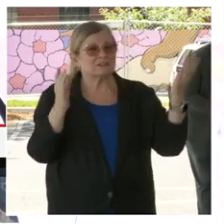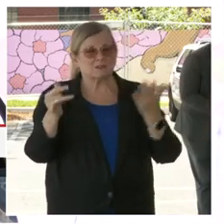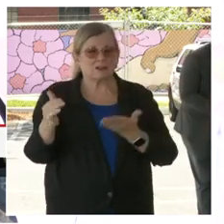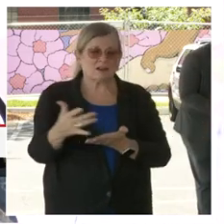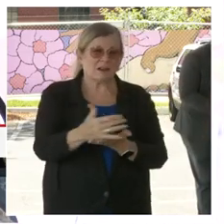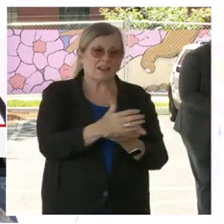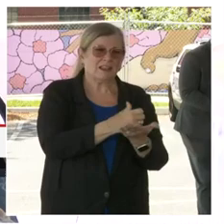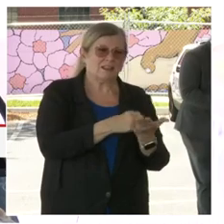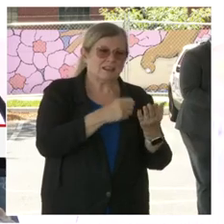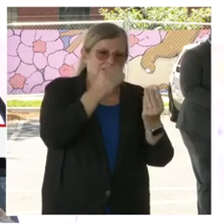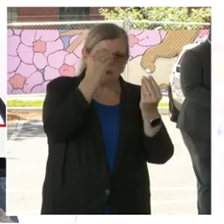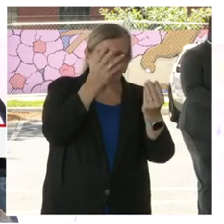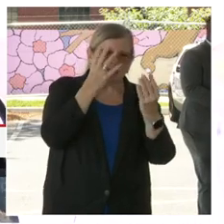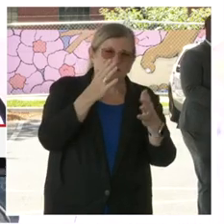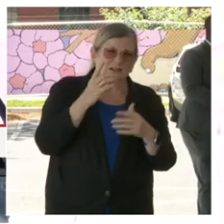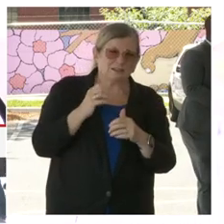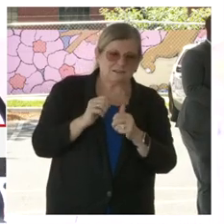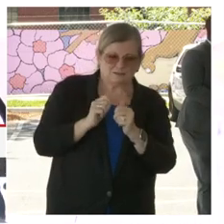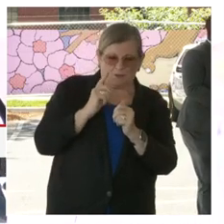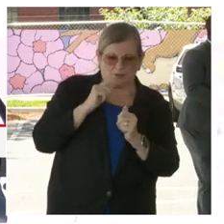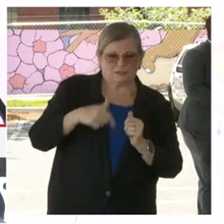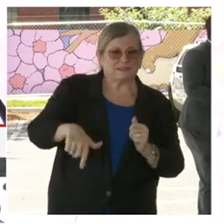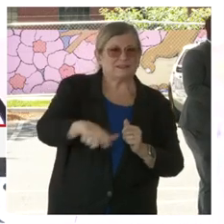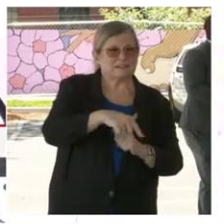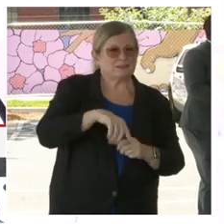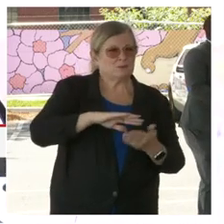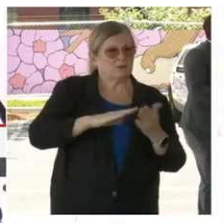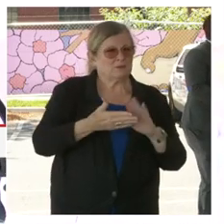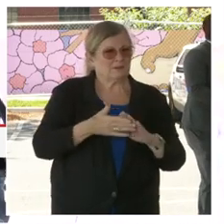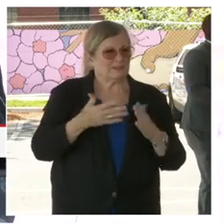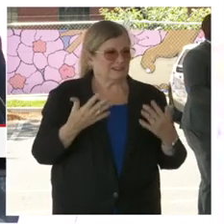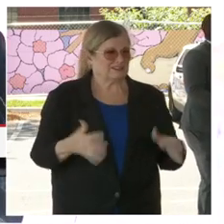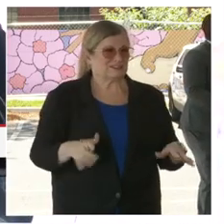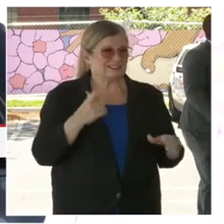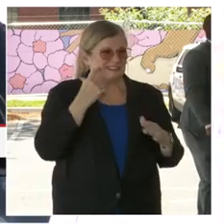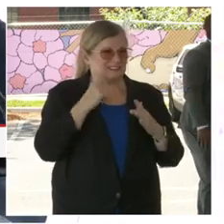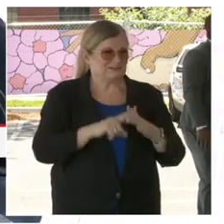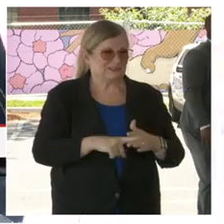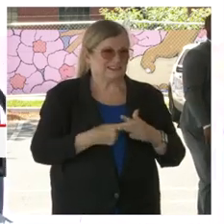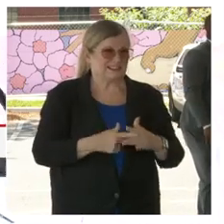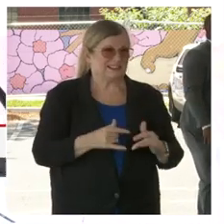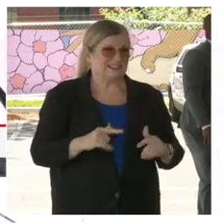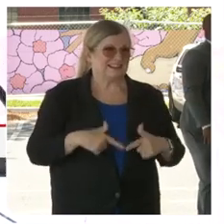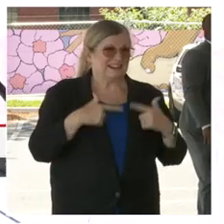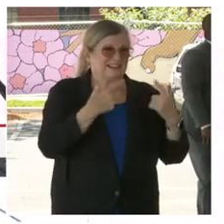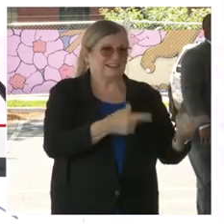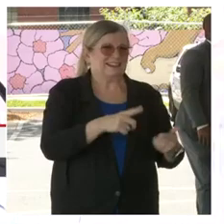the interim retail village that we begin today. Ladies and gentlemen, Sir David Adjaye.